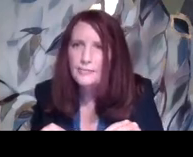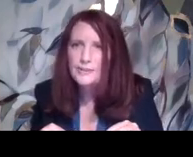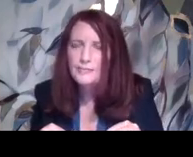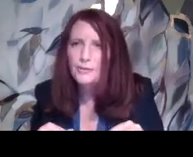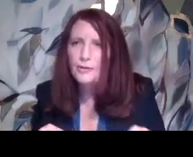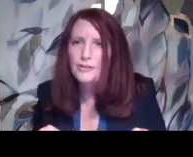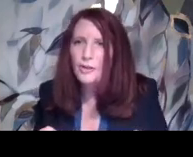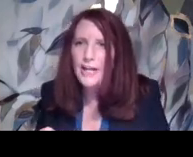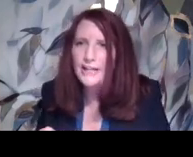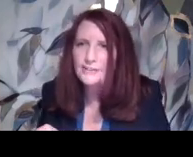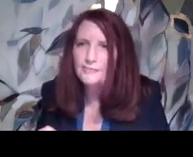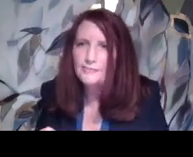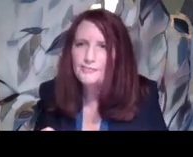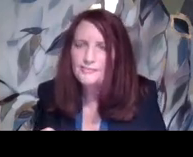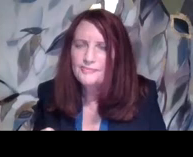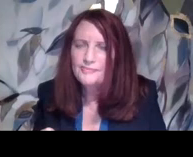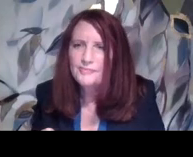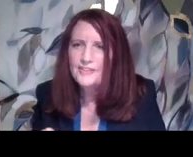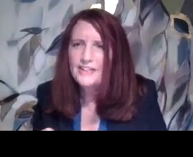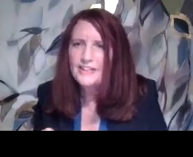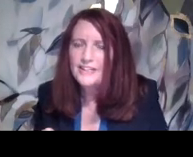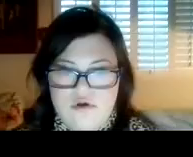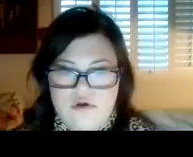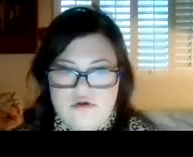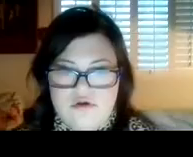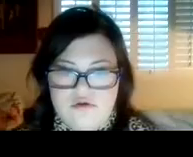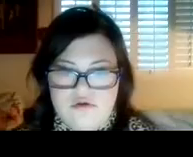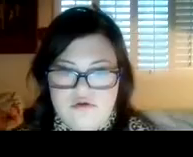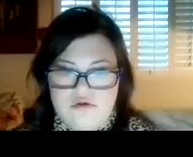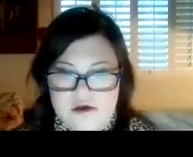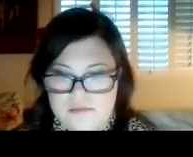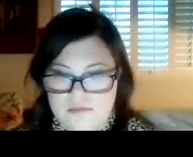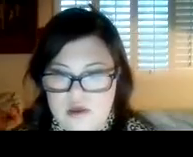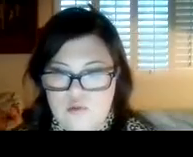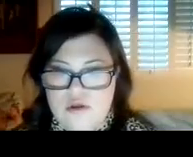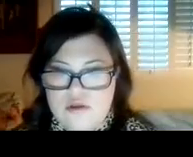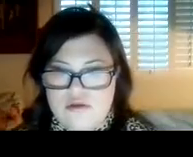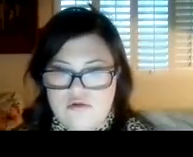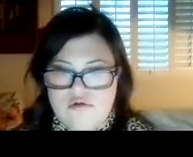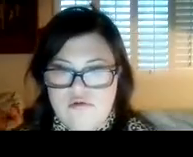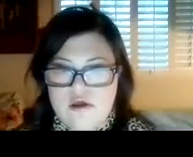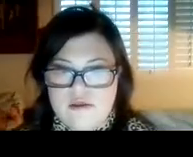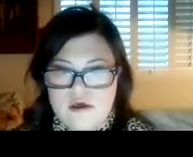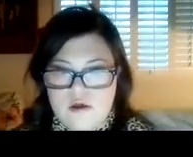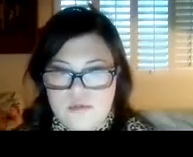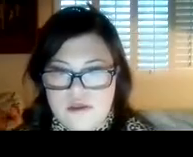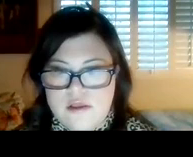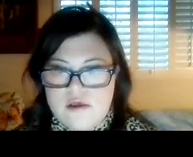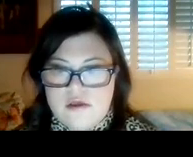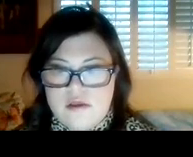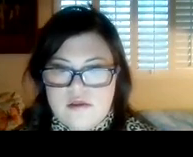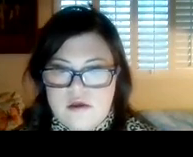Was that something you were good at? I was very good at it. I went to three state